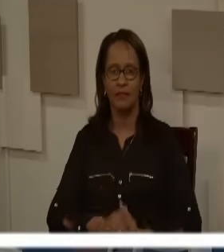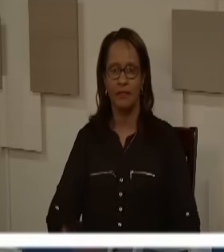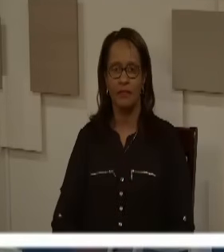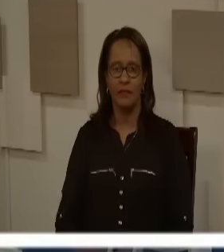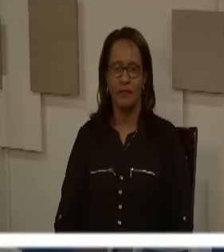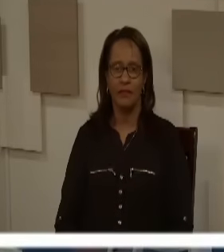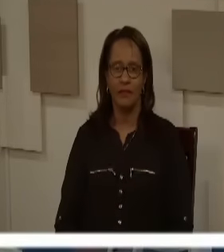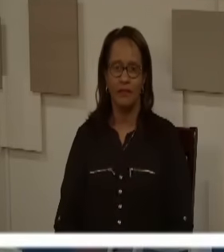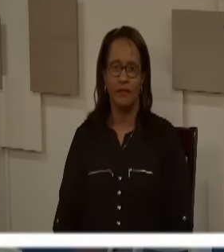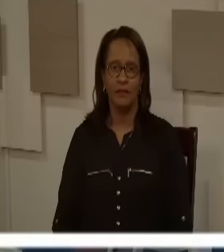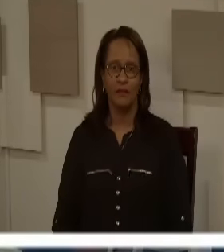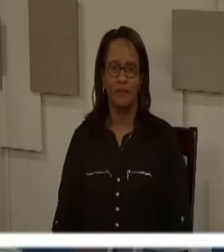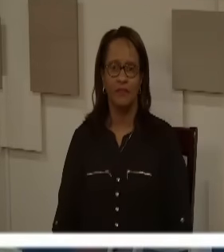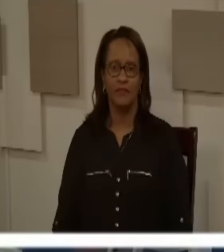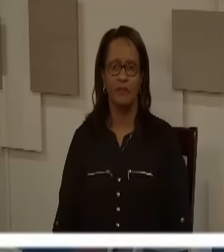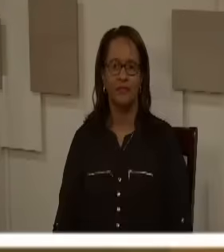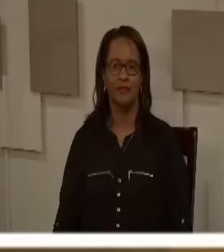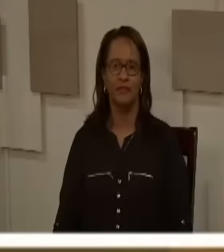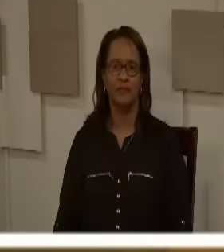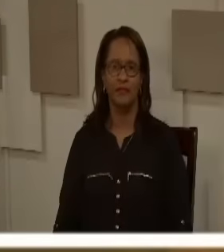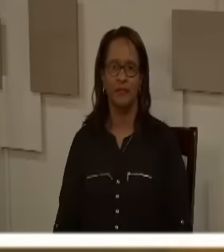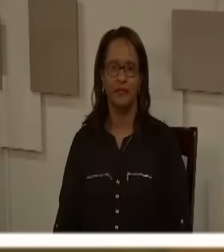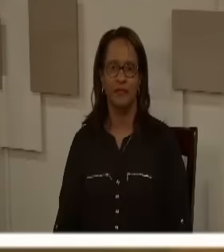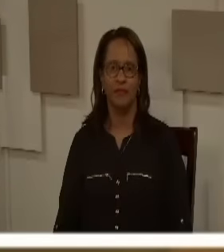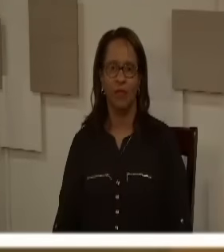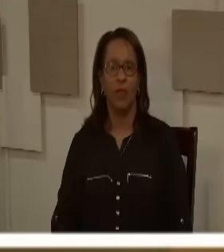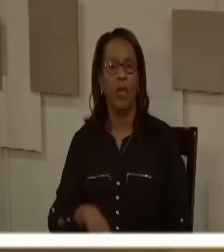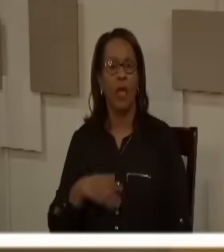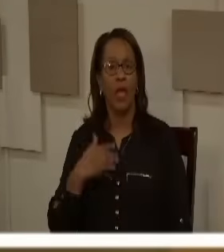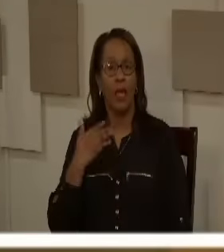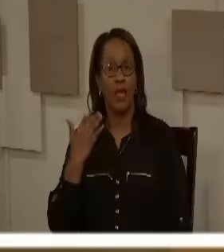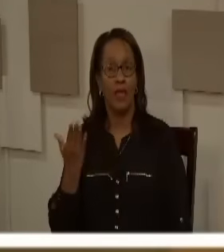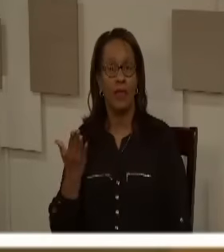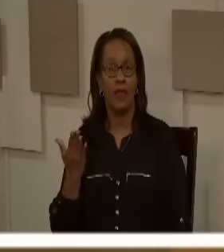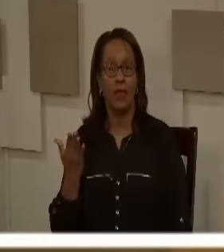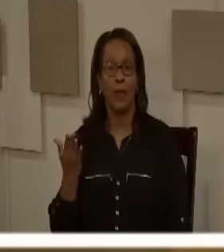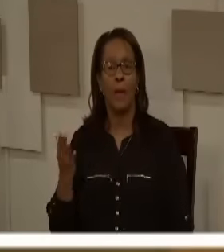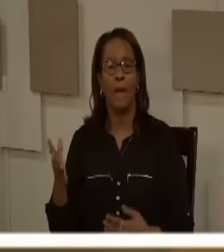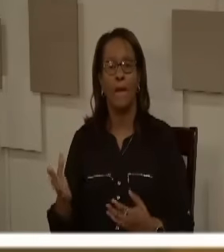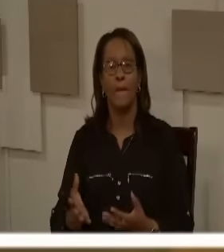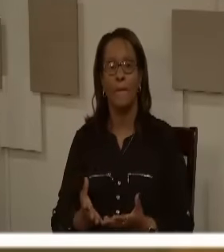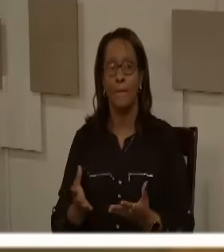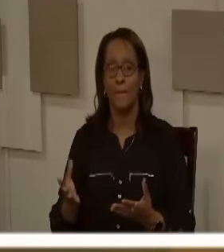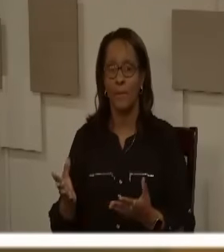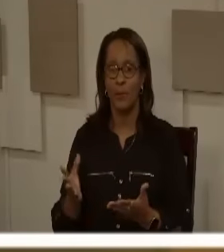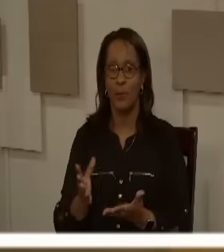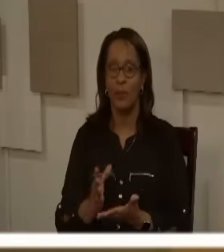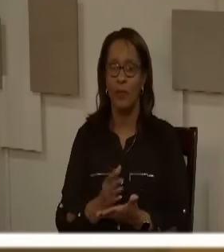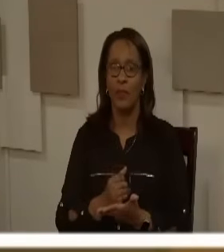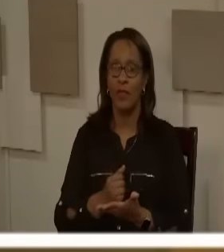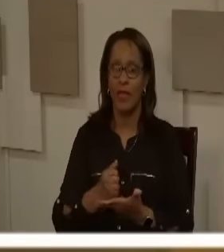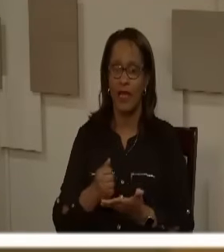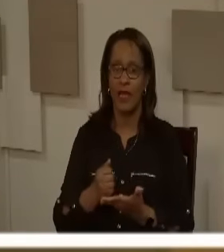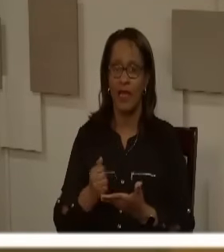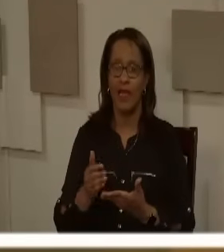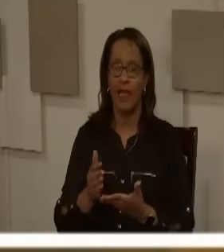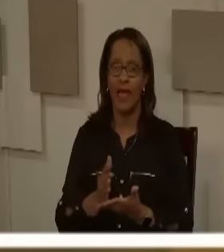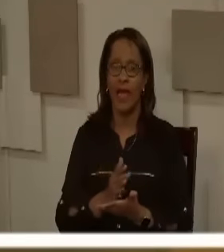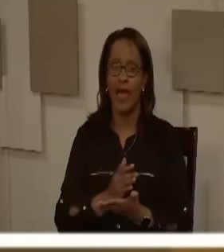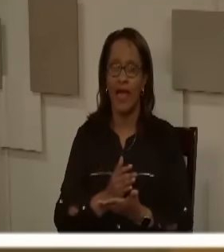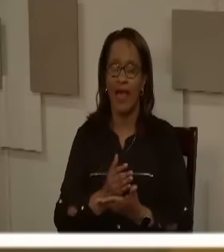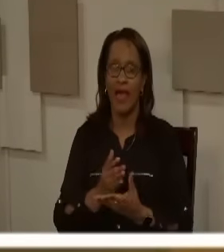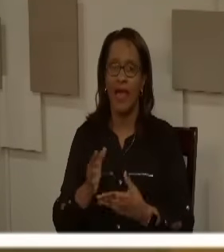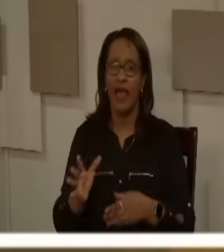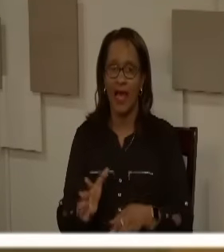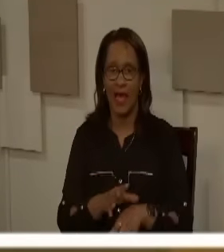Really? That you pick up the instrument that is most terrifying to you.